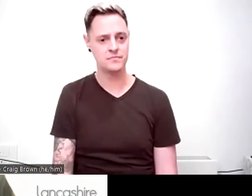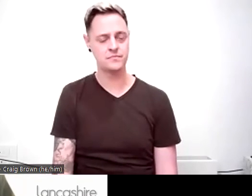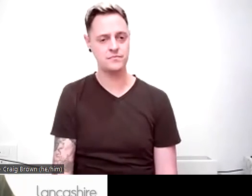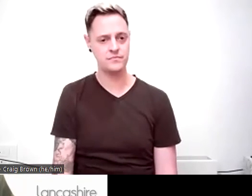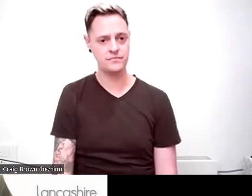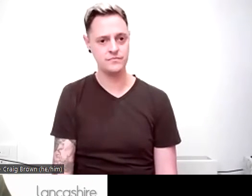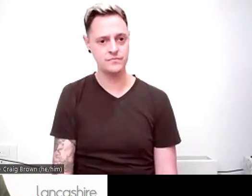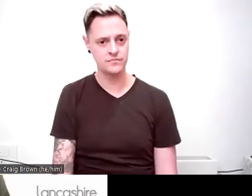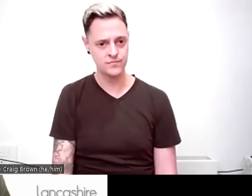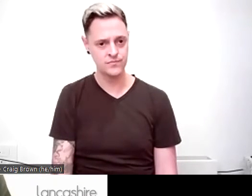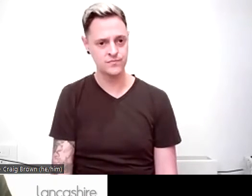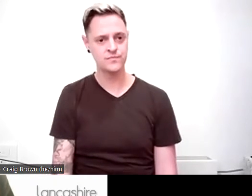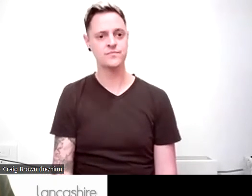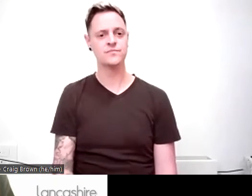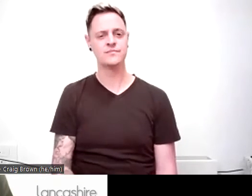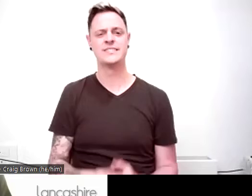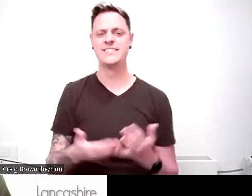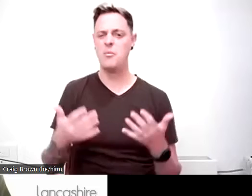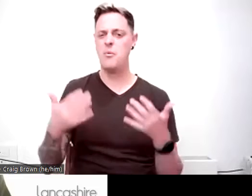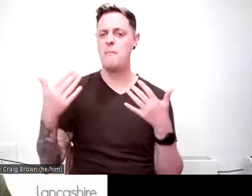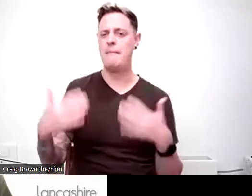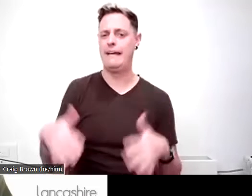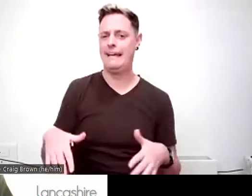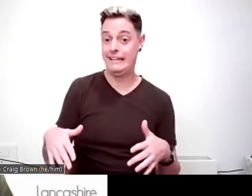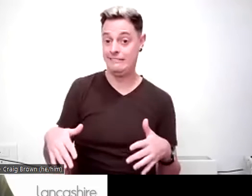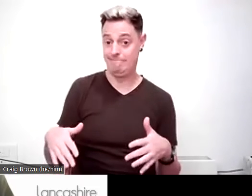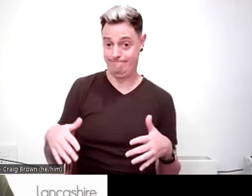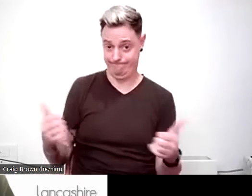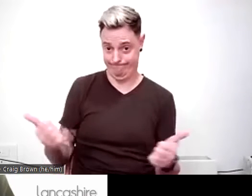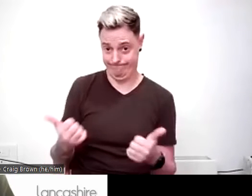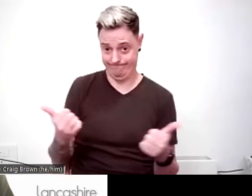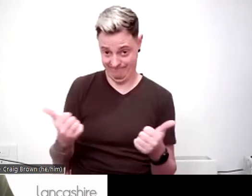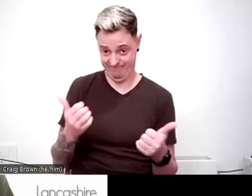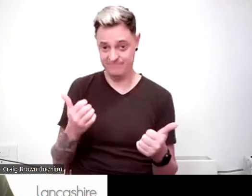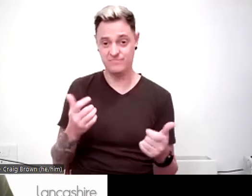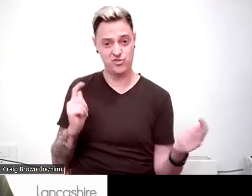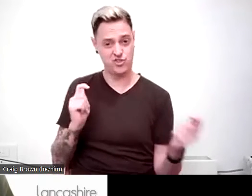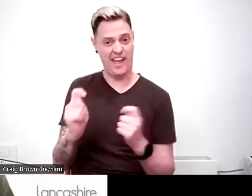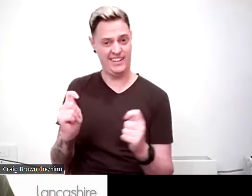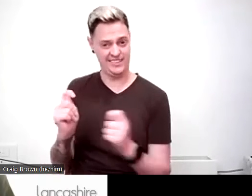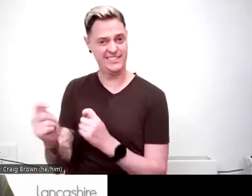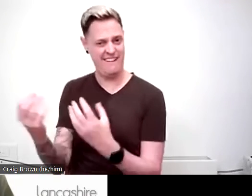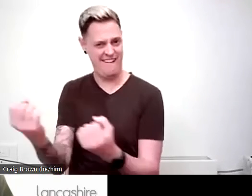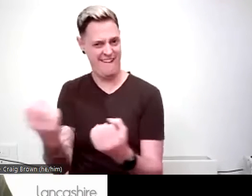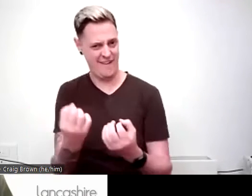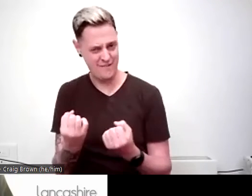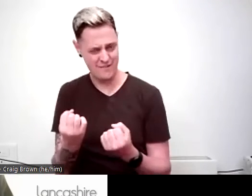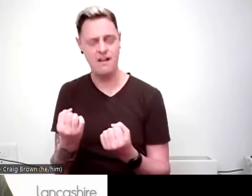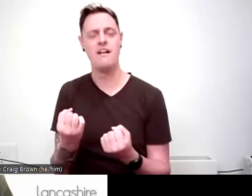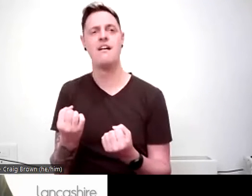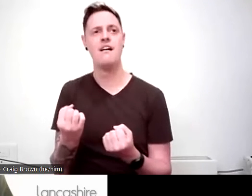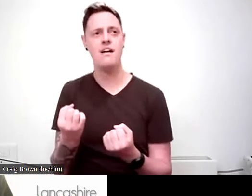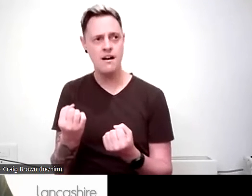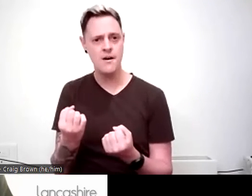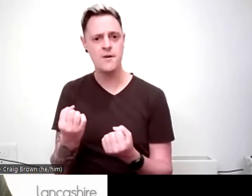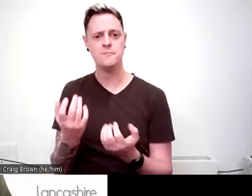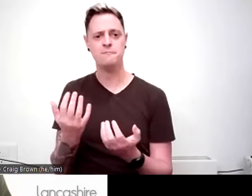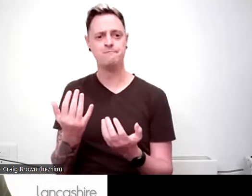being done, from what I can see, is I do think people are kind